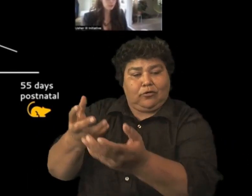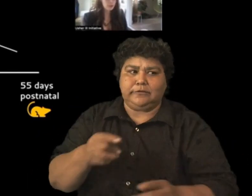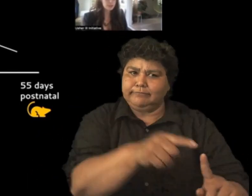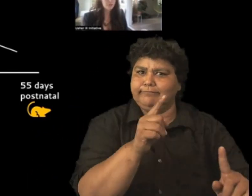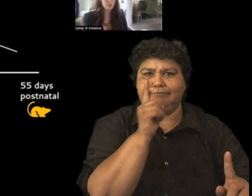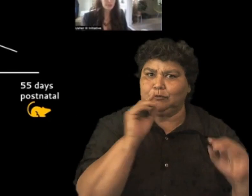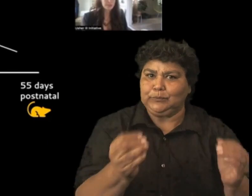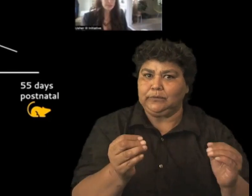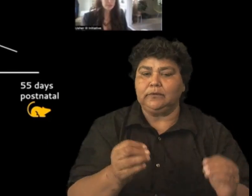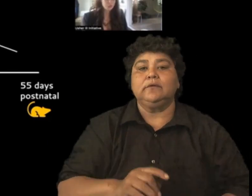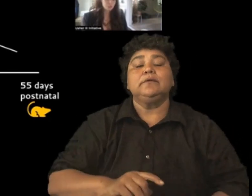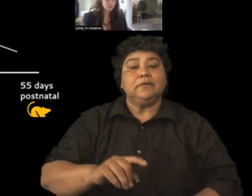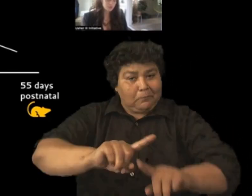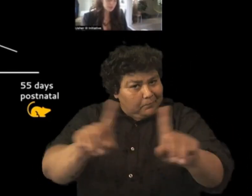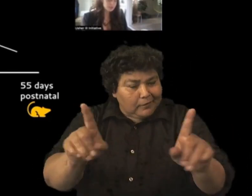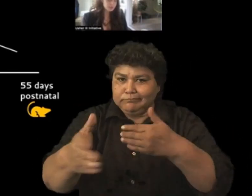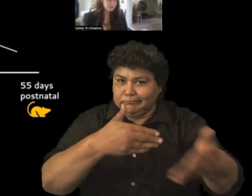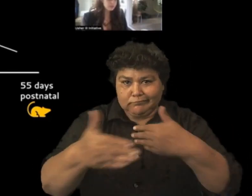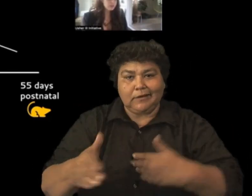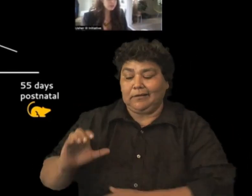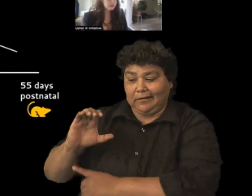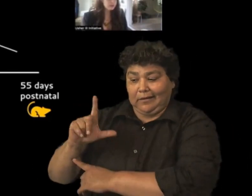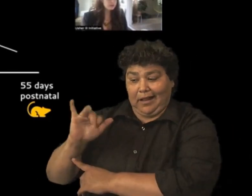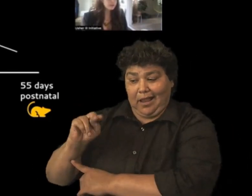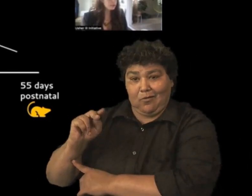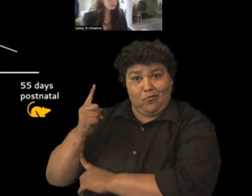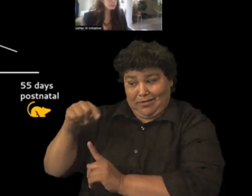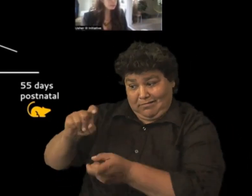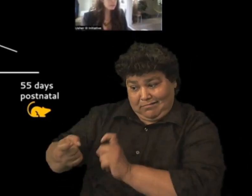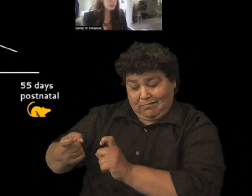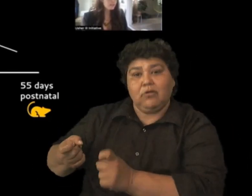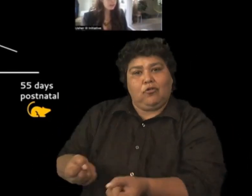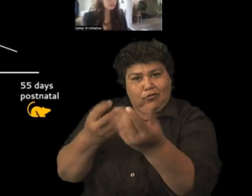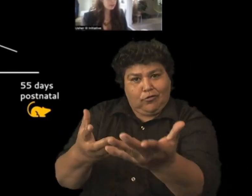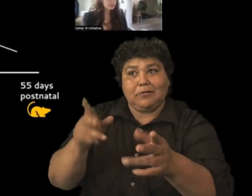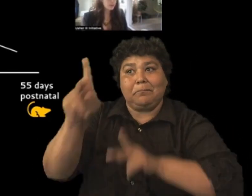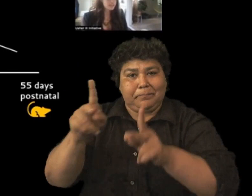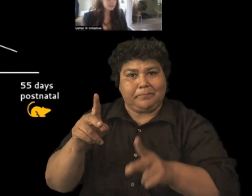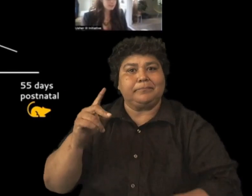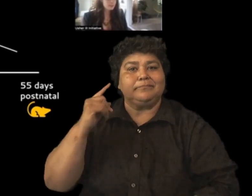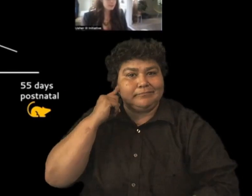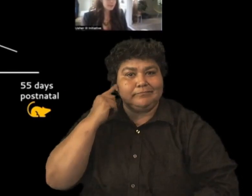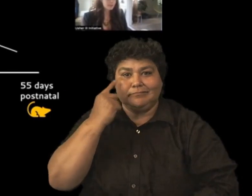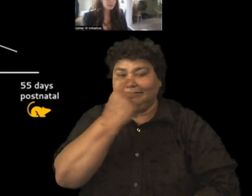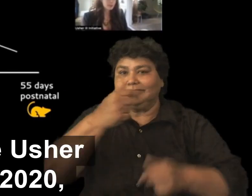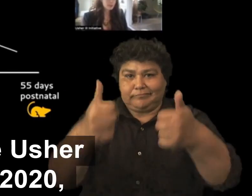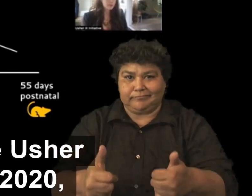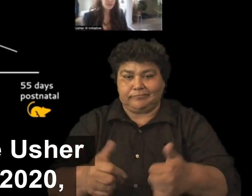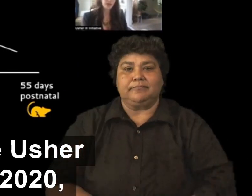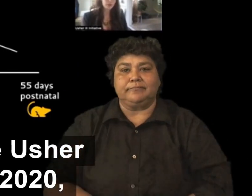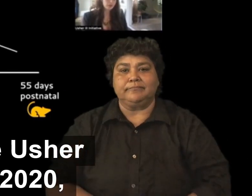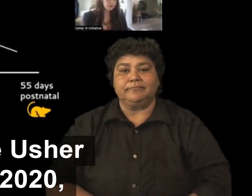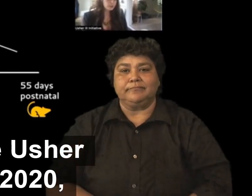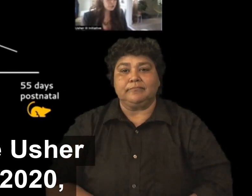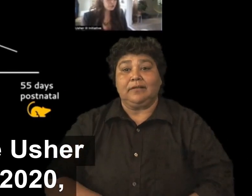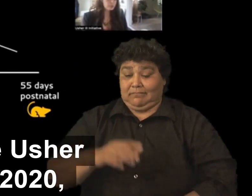for the loss of both senses in human beings. Given our proof that BF844 rescues mutated CLARIN1 in the